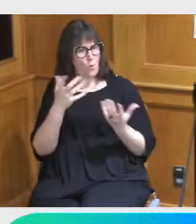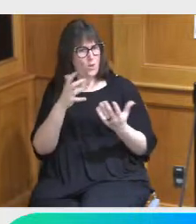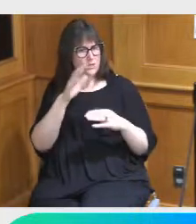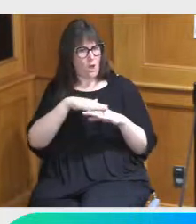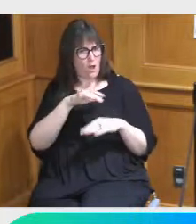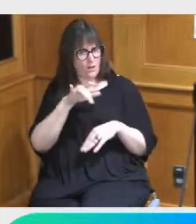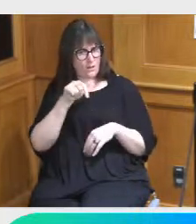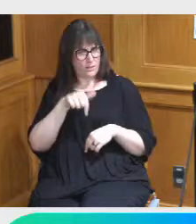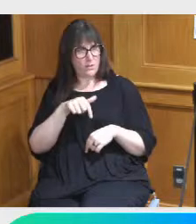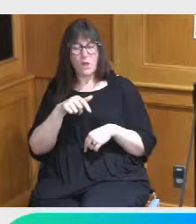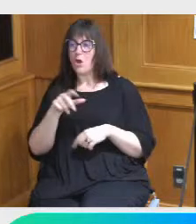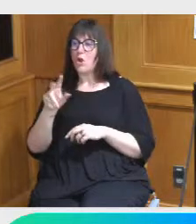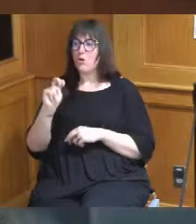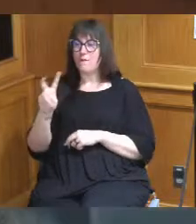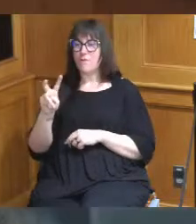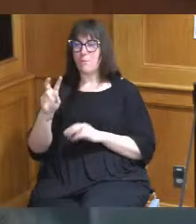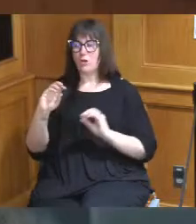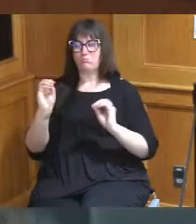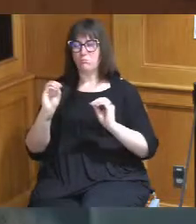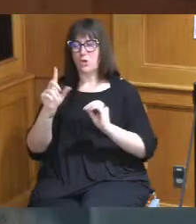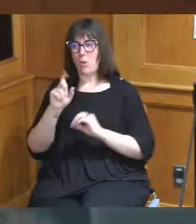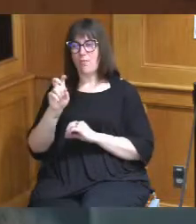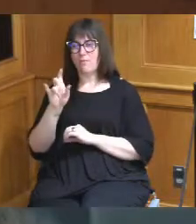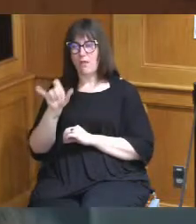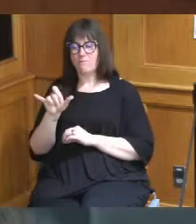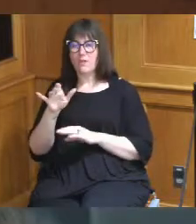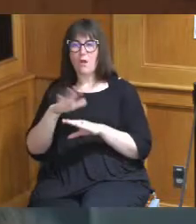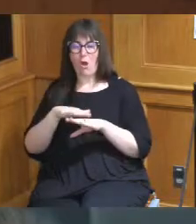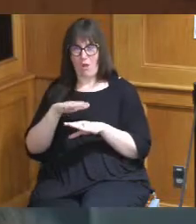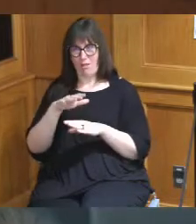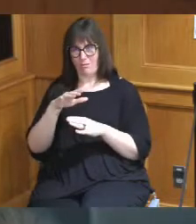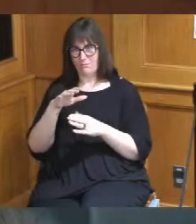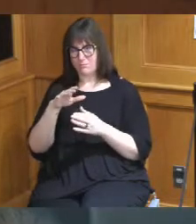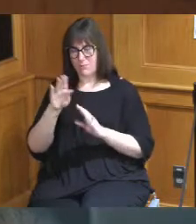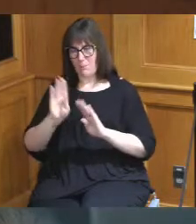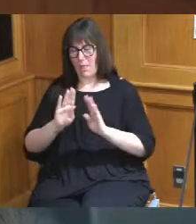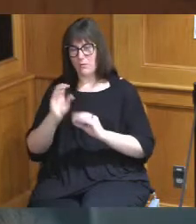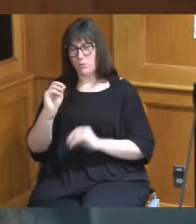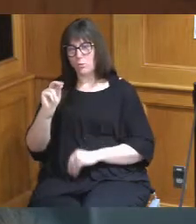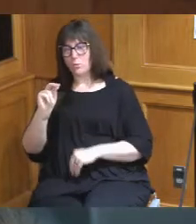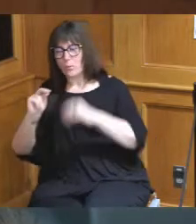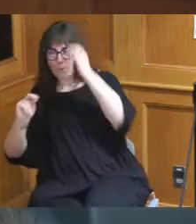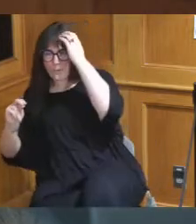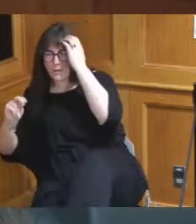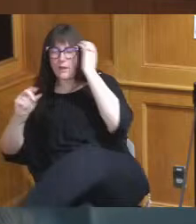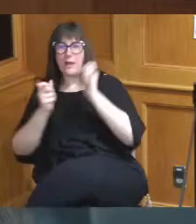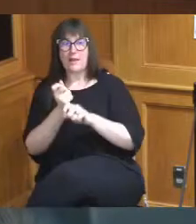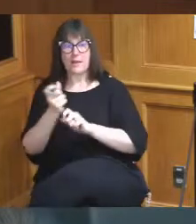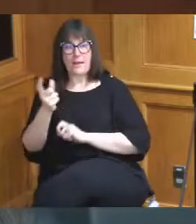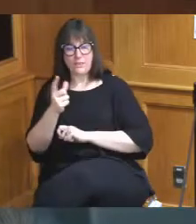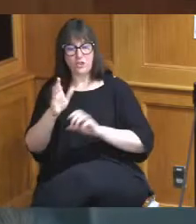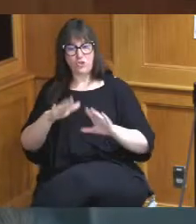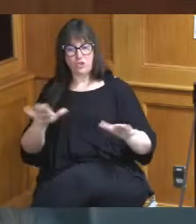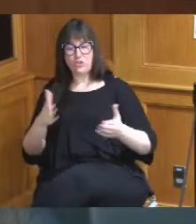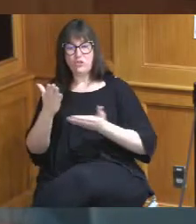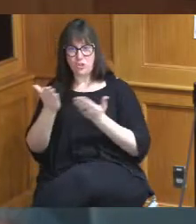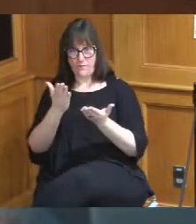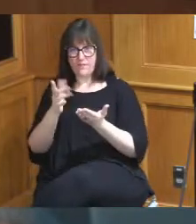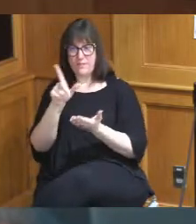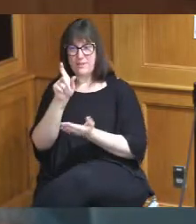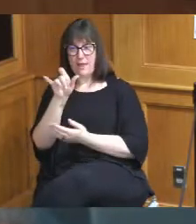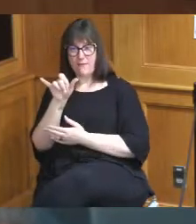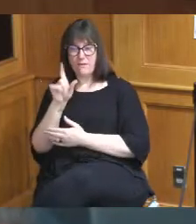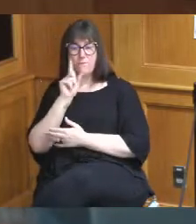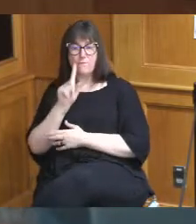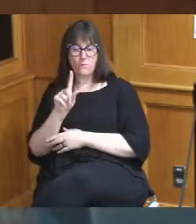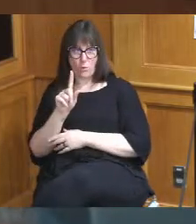on the ballot for November. It's a big year for the midpoints, as I mentioned before, but there are no levies on the ballot. Next year is the Children's Services Levy for consideration